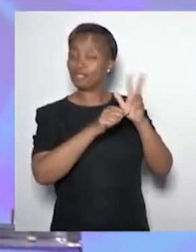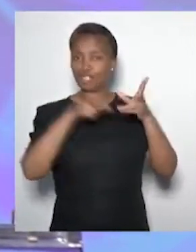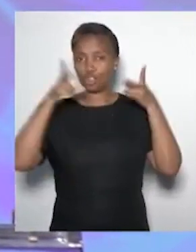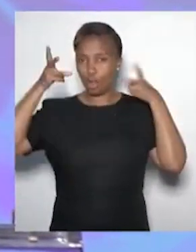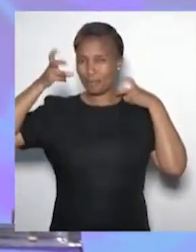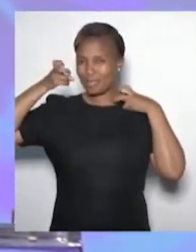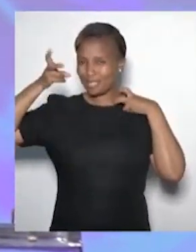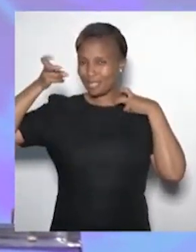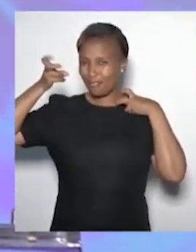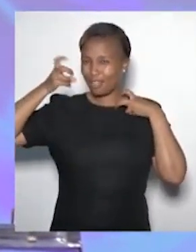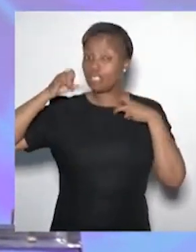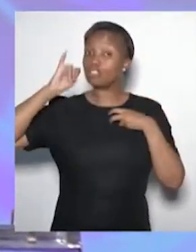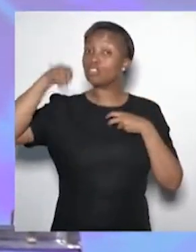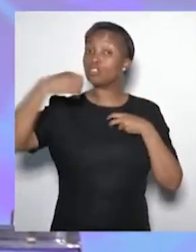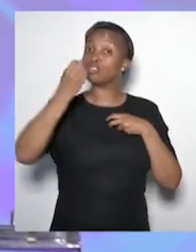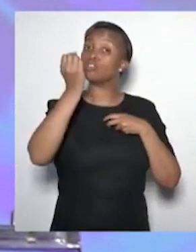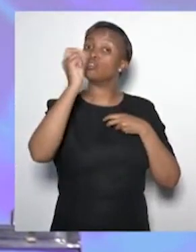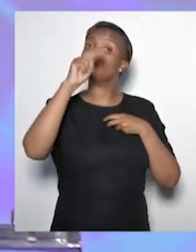observations in John